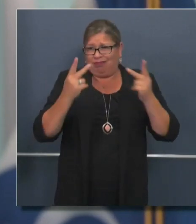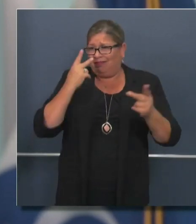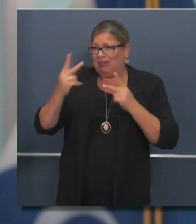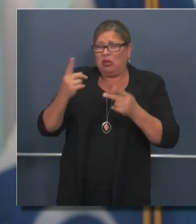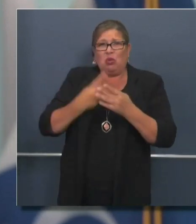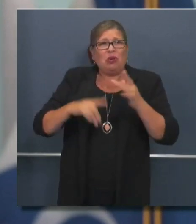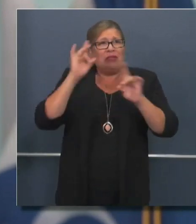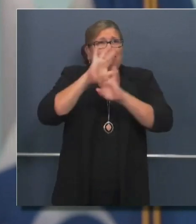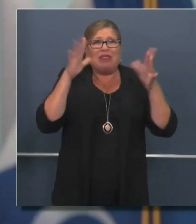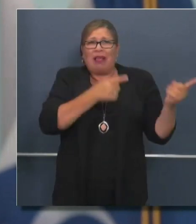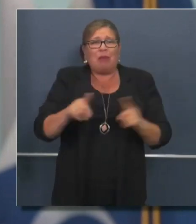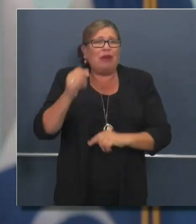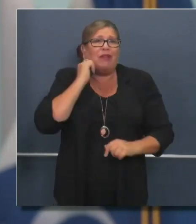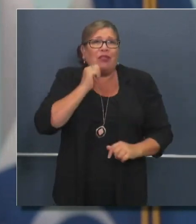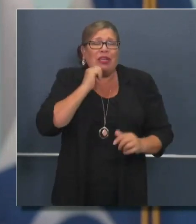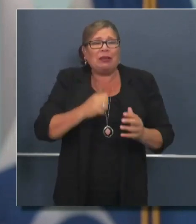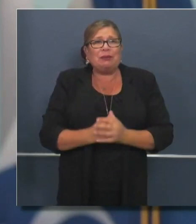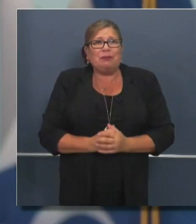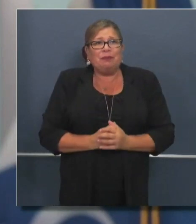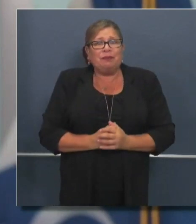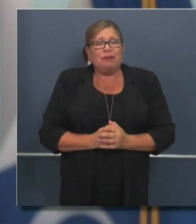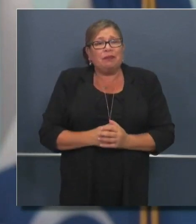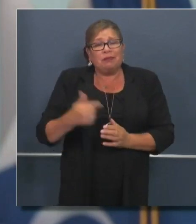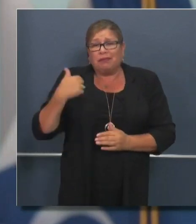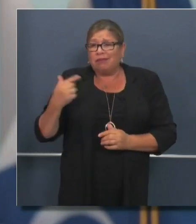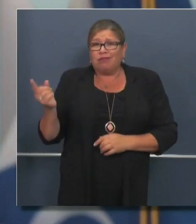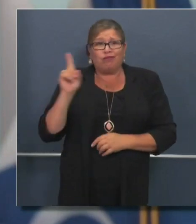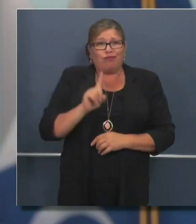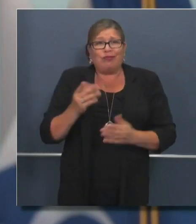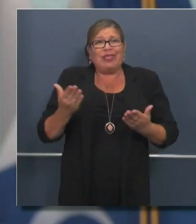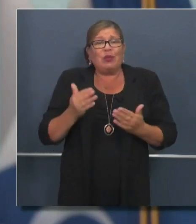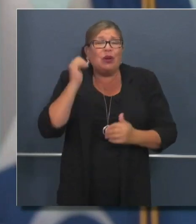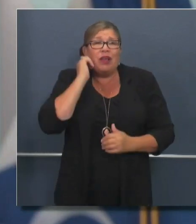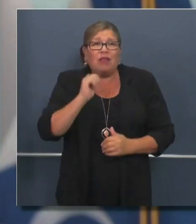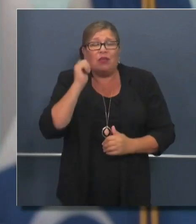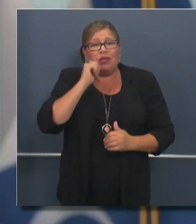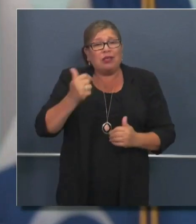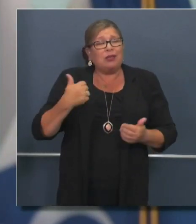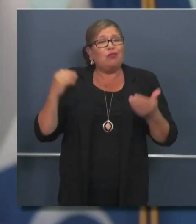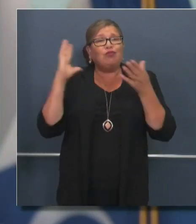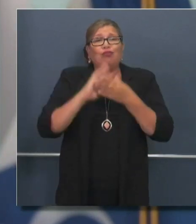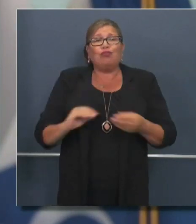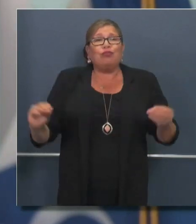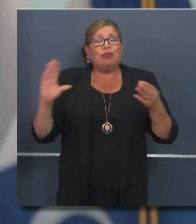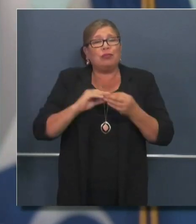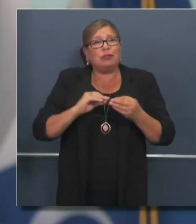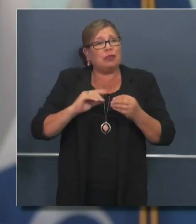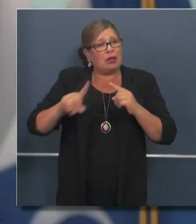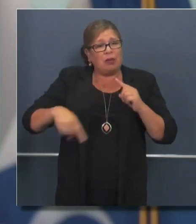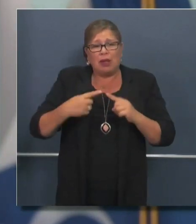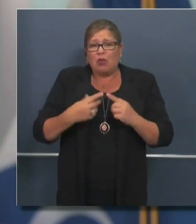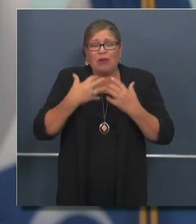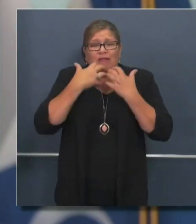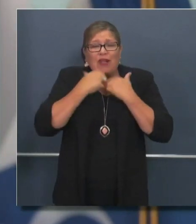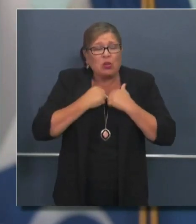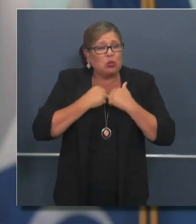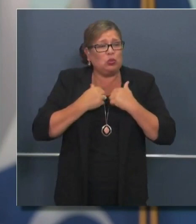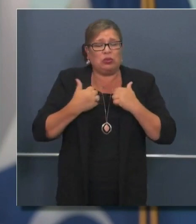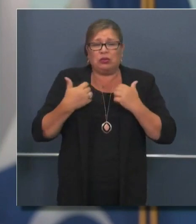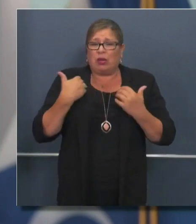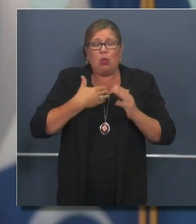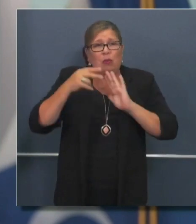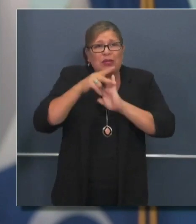day. I come to you almost each and every day talking about values, talking about principles that